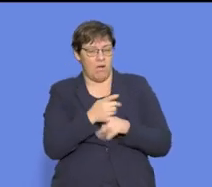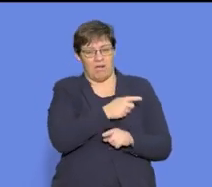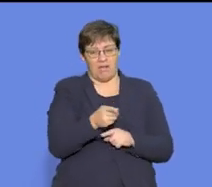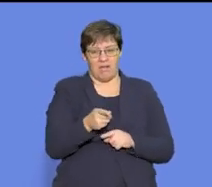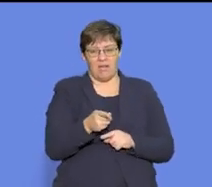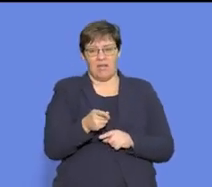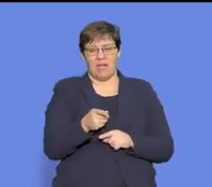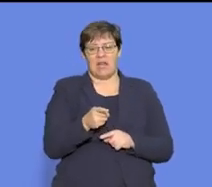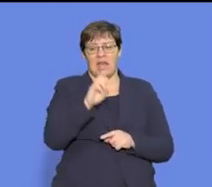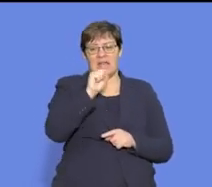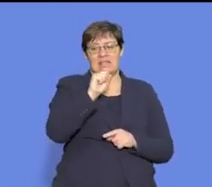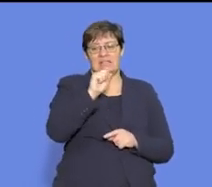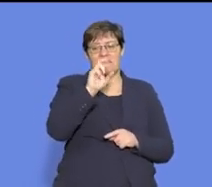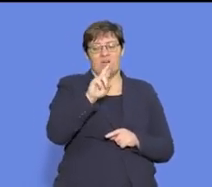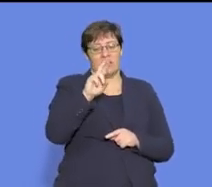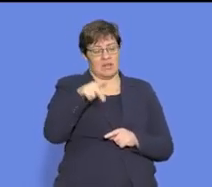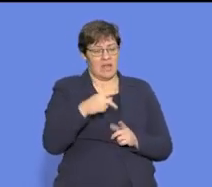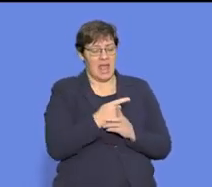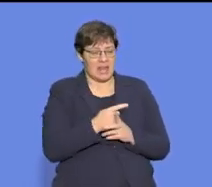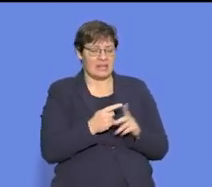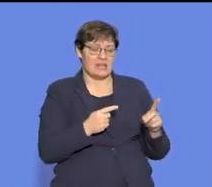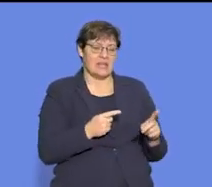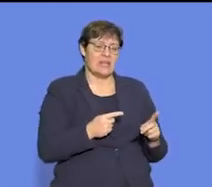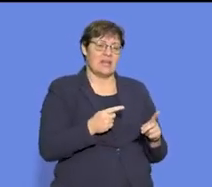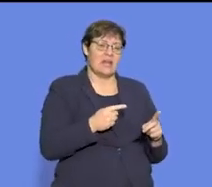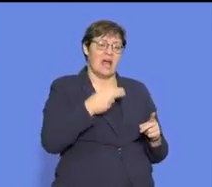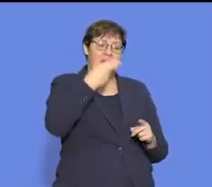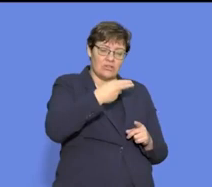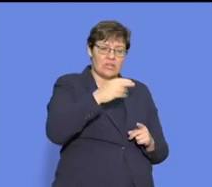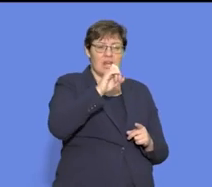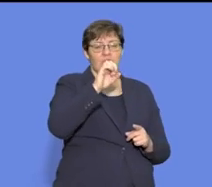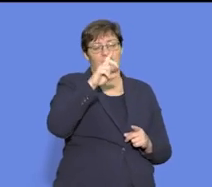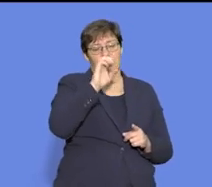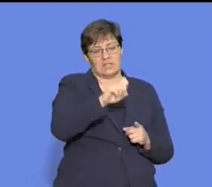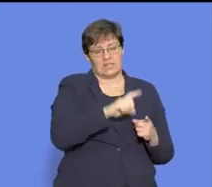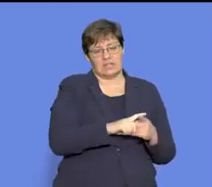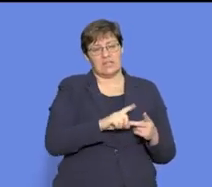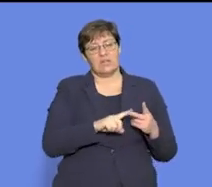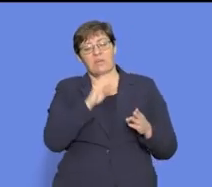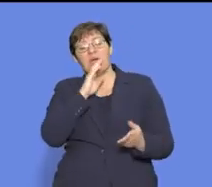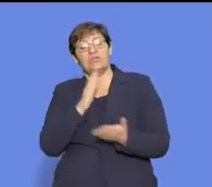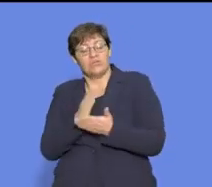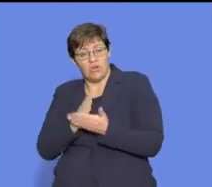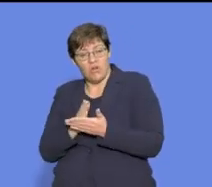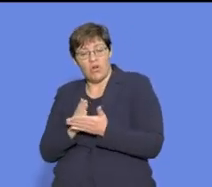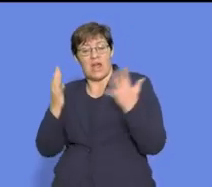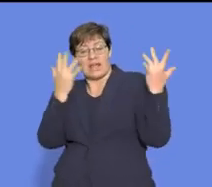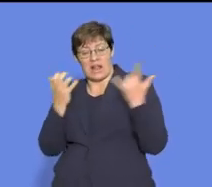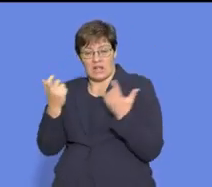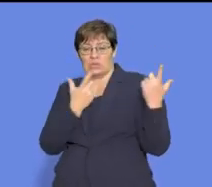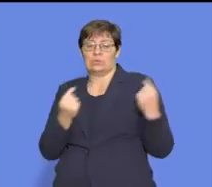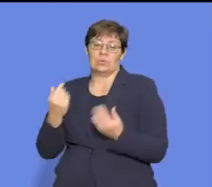these, learn to work with them, understand the role of the standard hydrogen electrode, and make